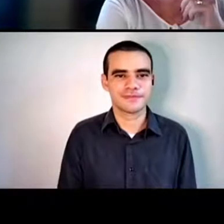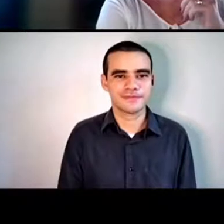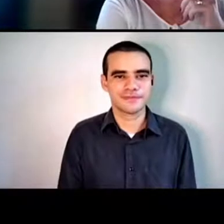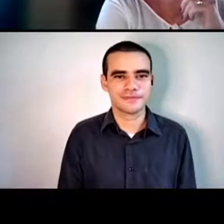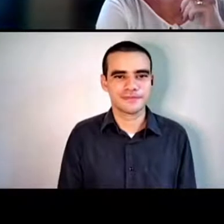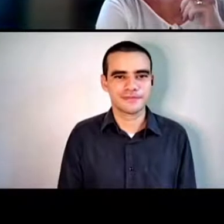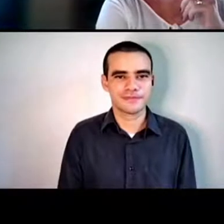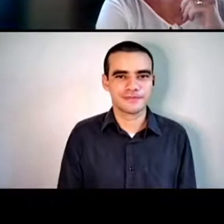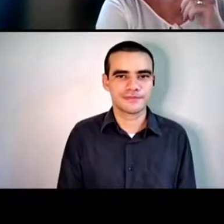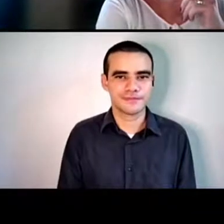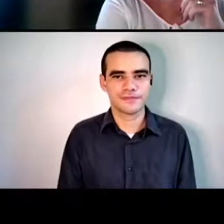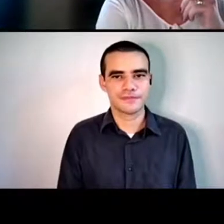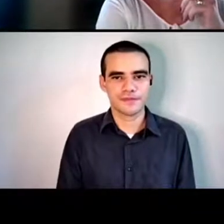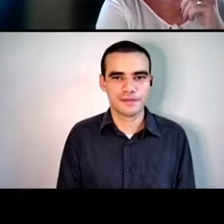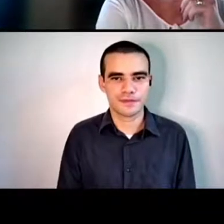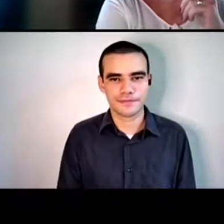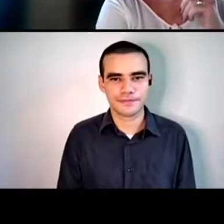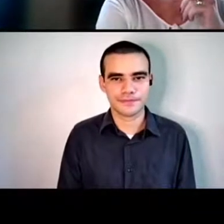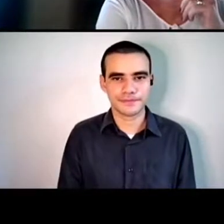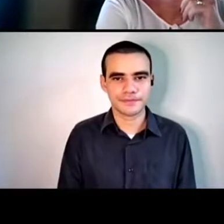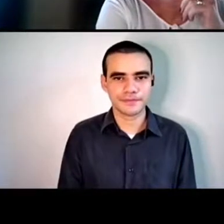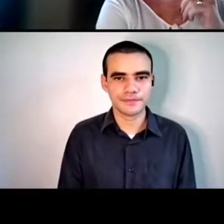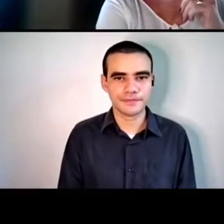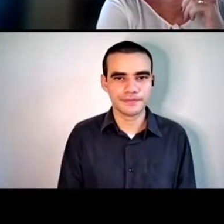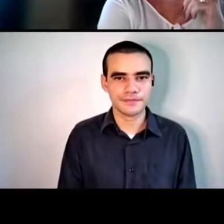Great. Professor Claudio, you can go on.